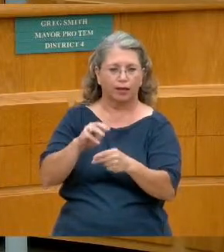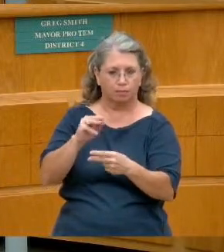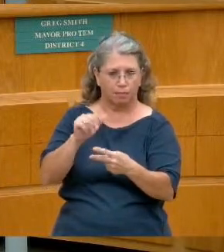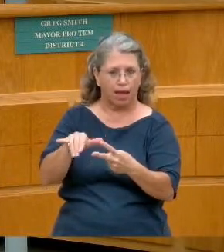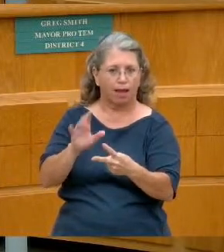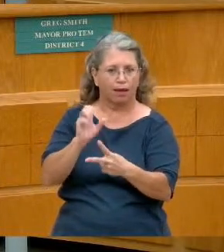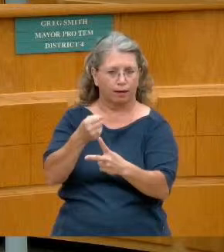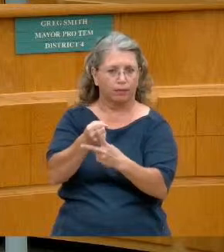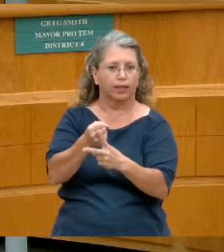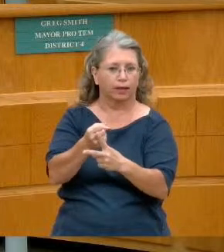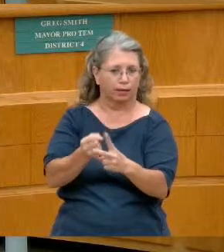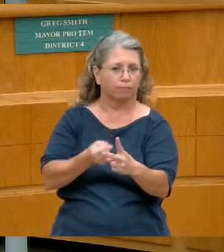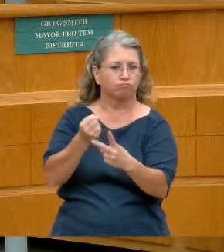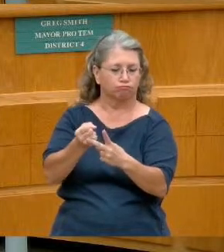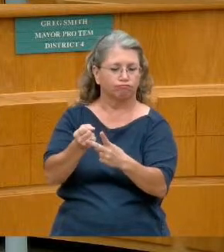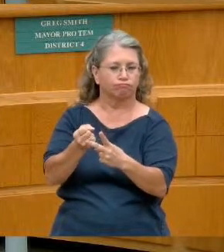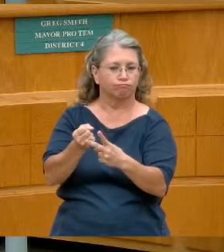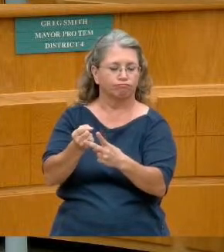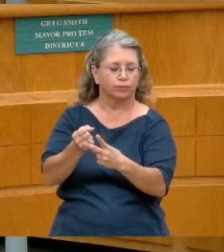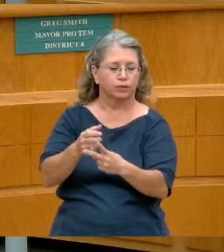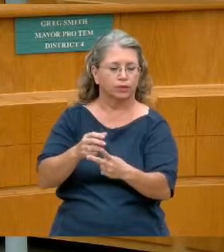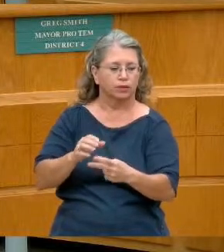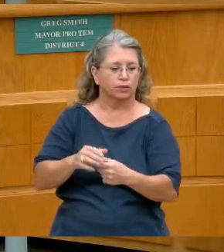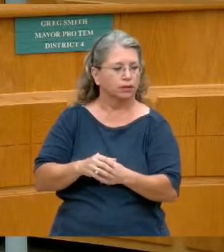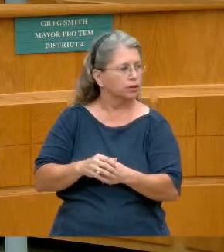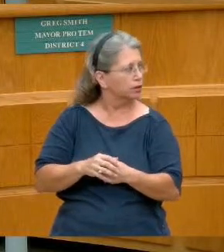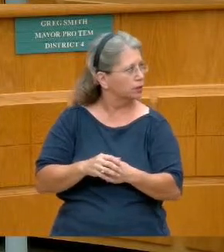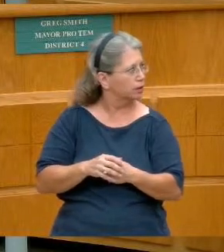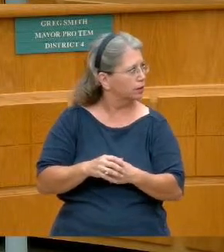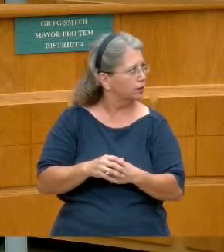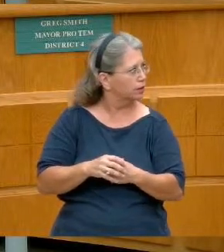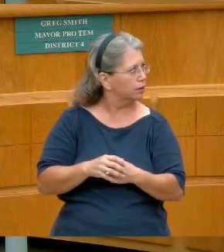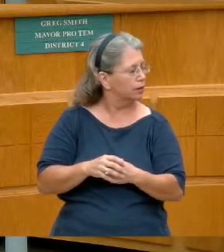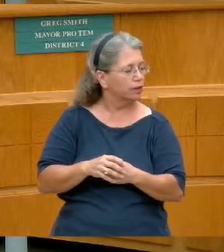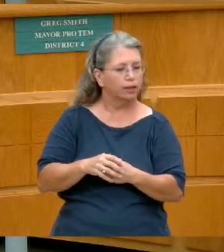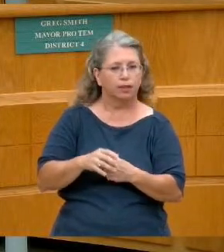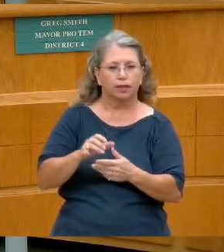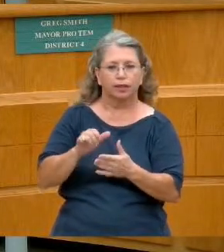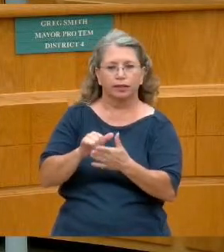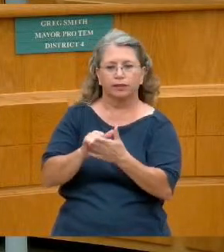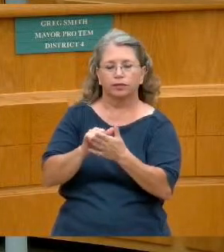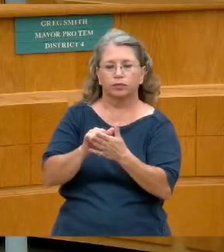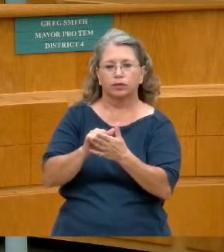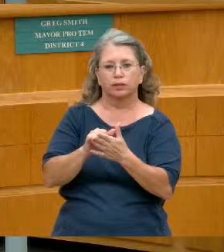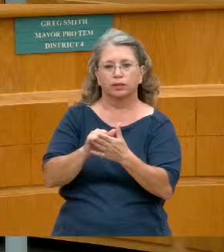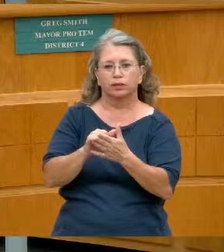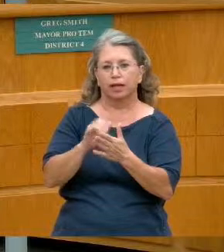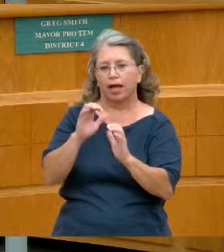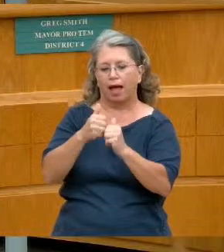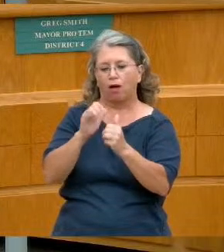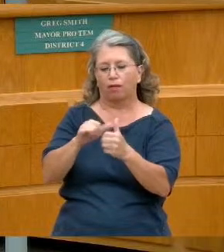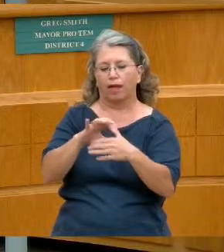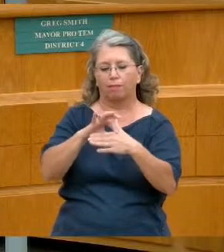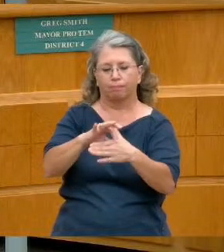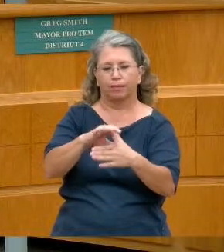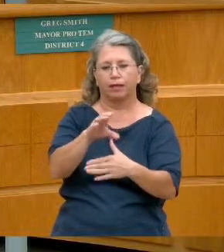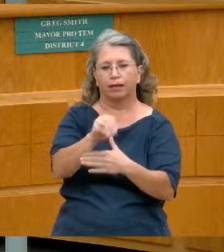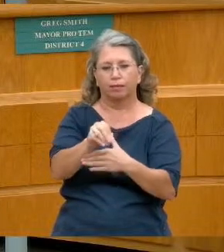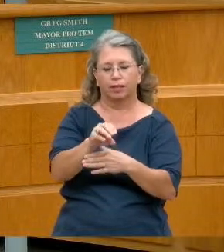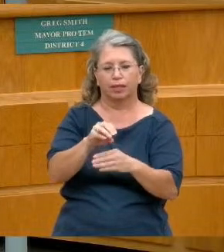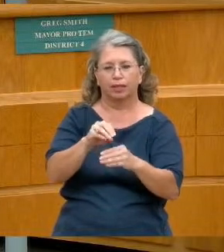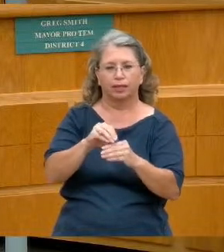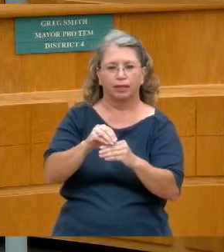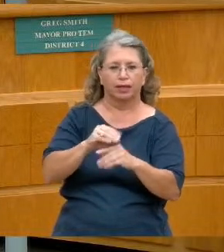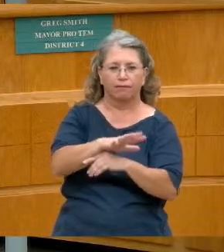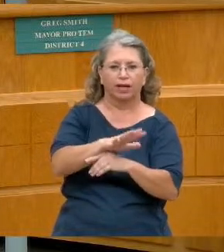now is a lot different. And basically, this was how the inside of a meatpacking plant affected our numbers. And now here's where we're